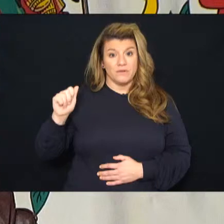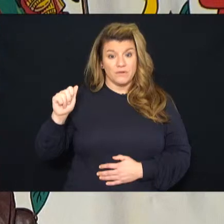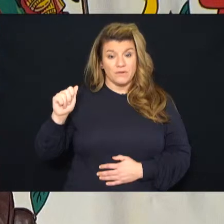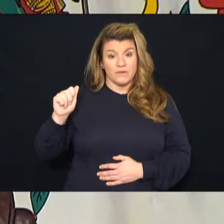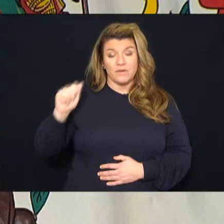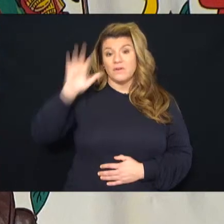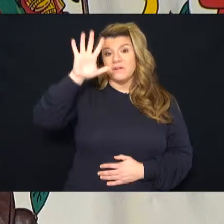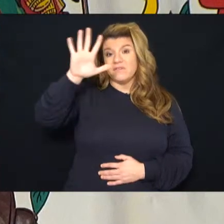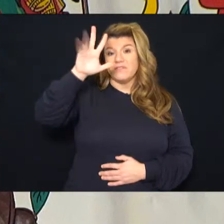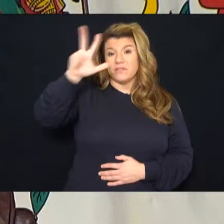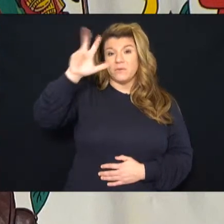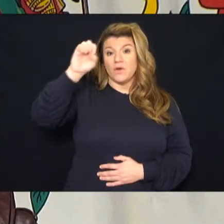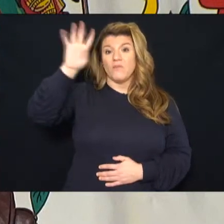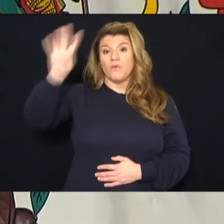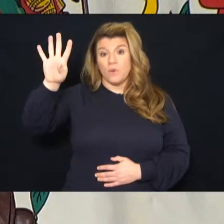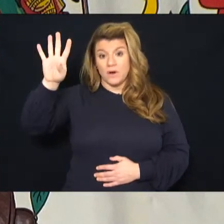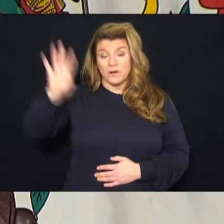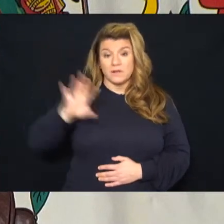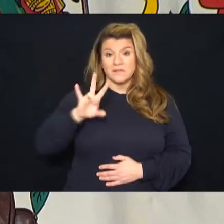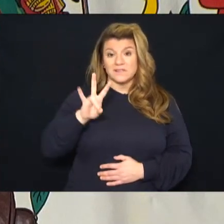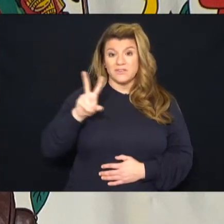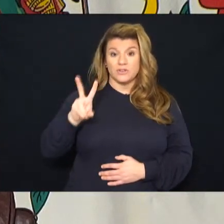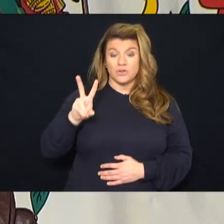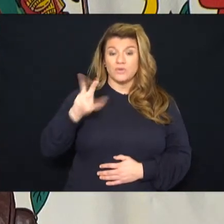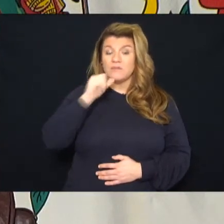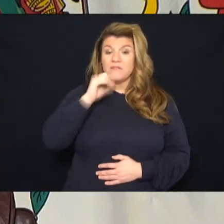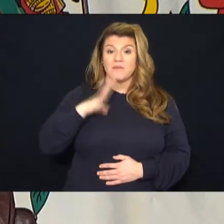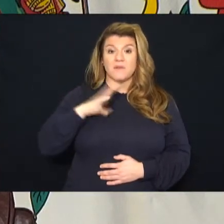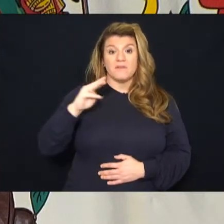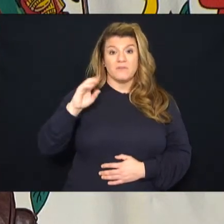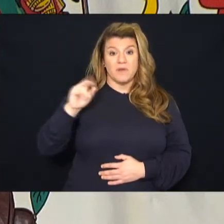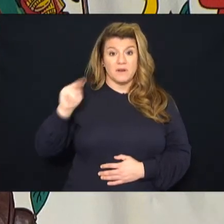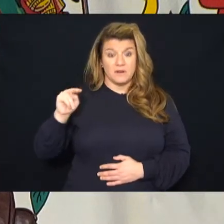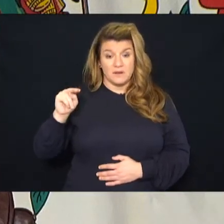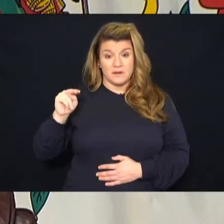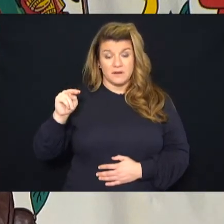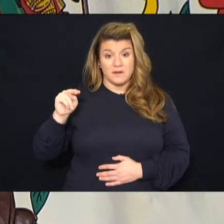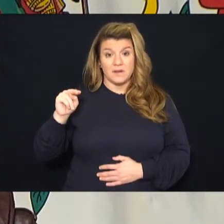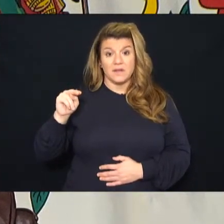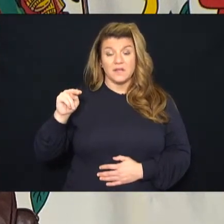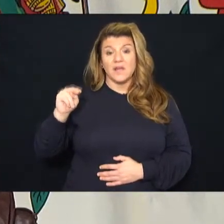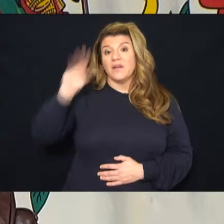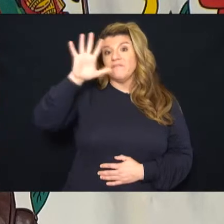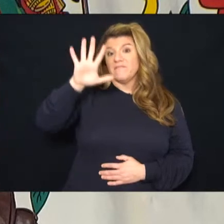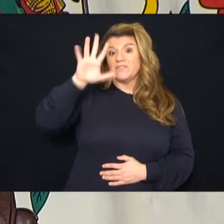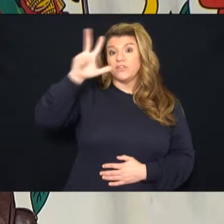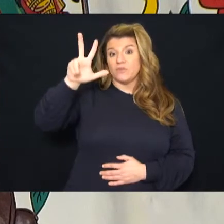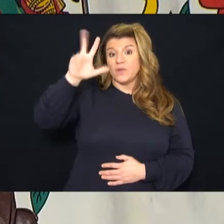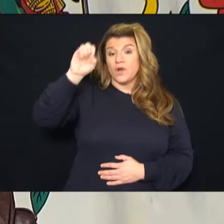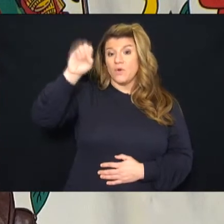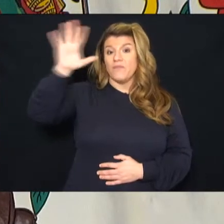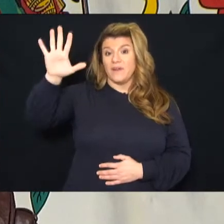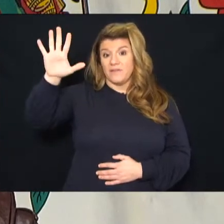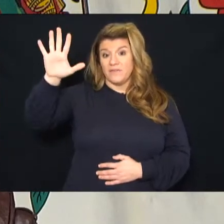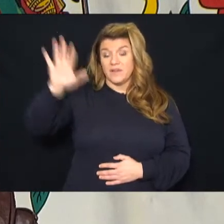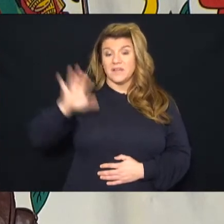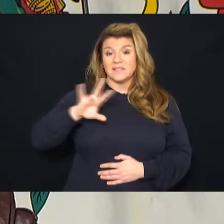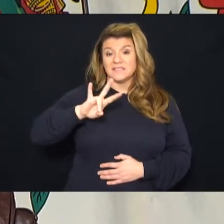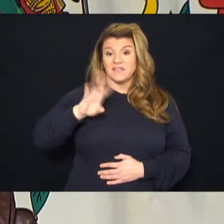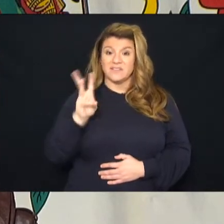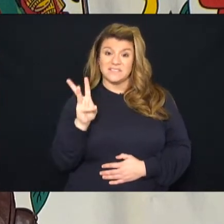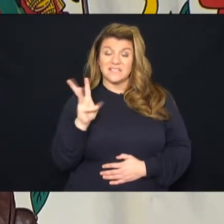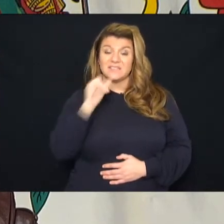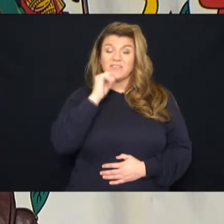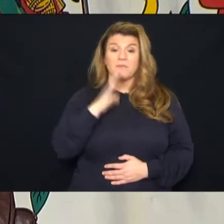The 5,304th death, a 72-year-old female from Monongahela County. The 5,305th death, a